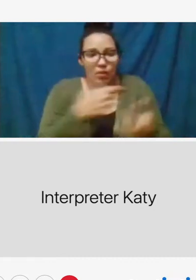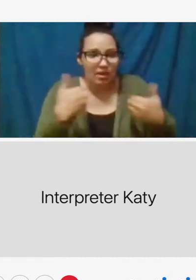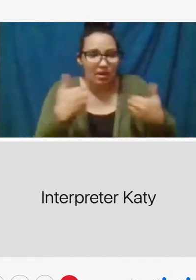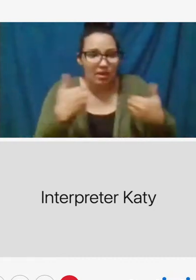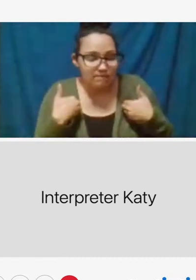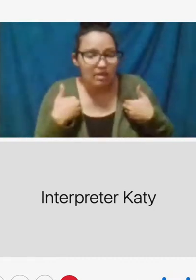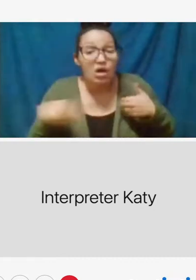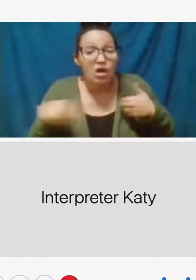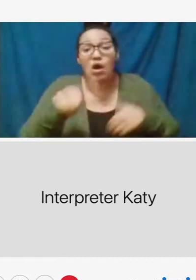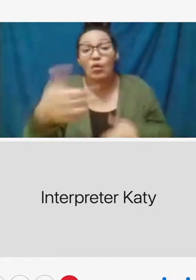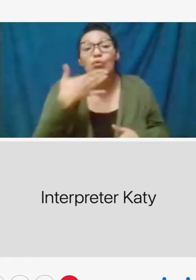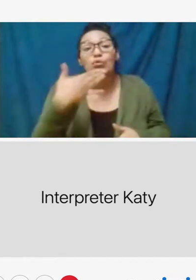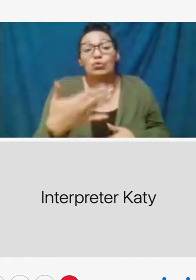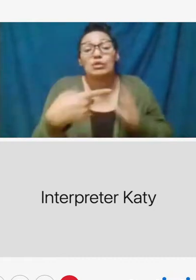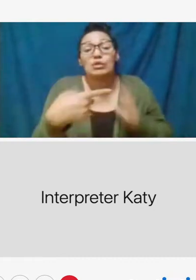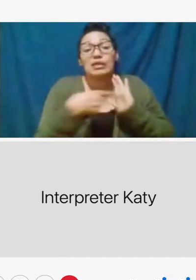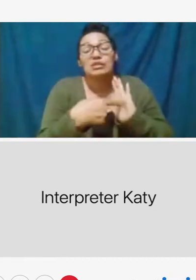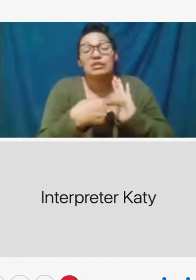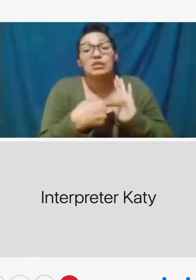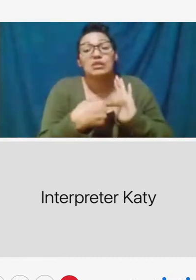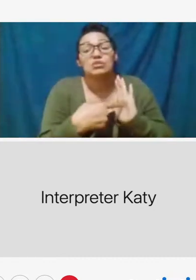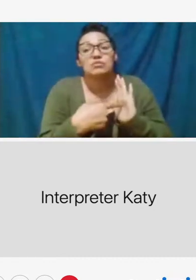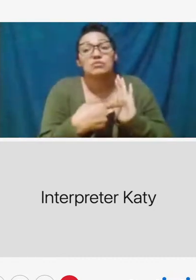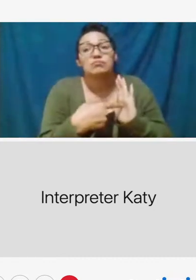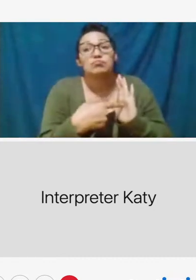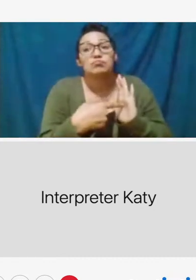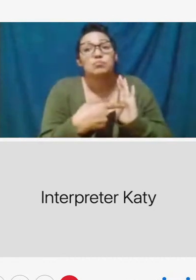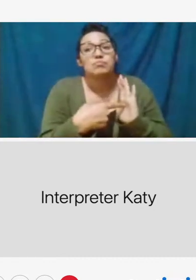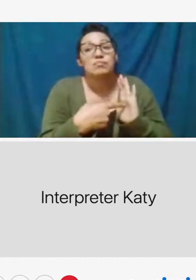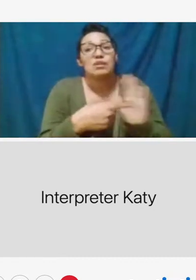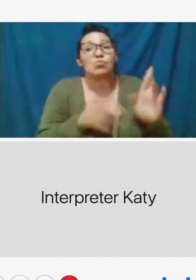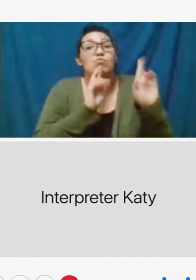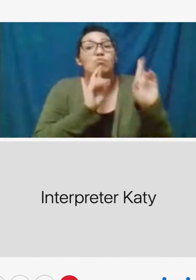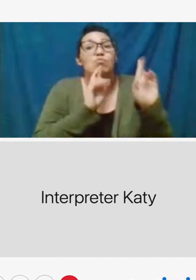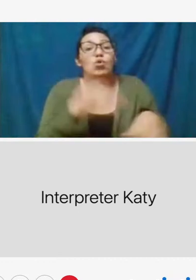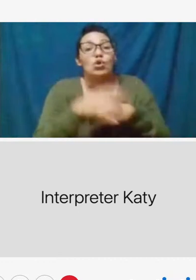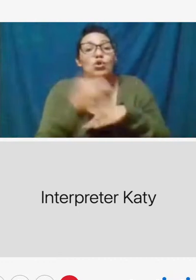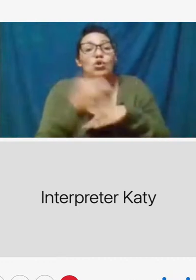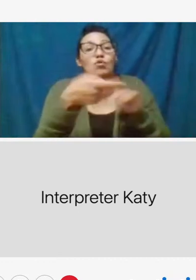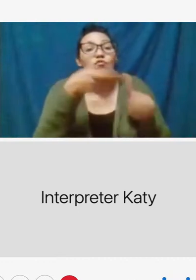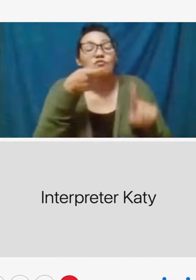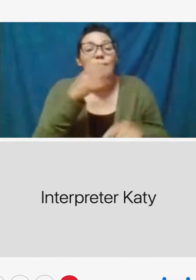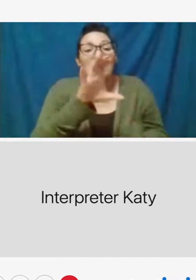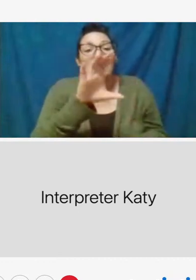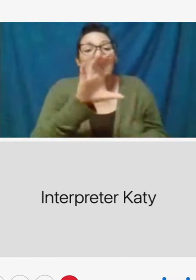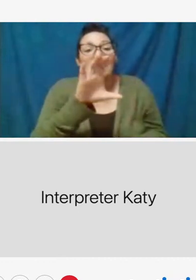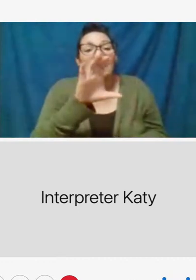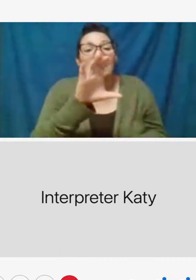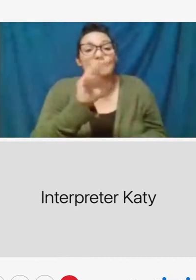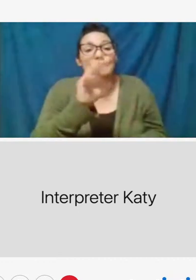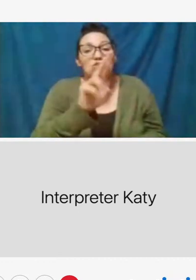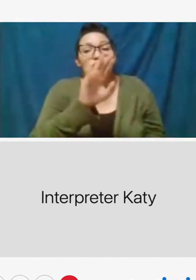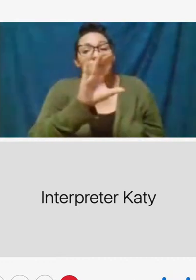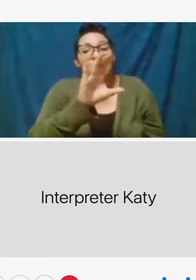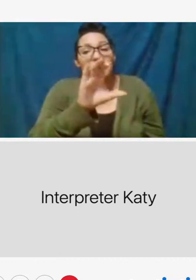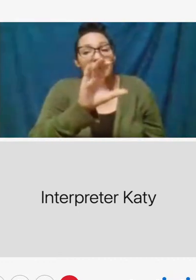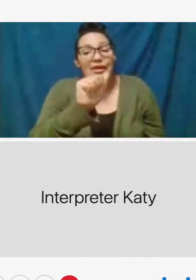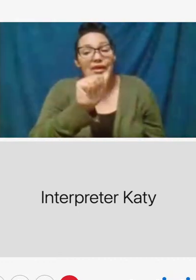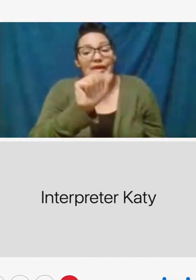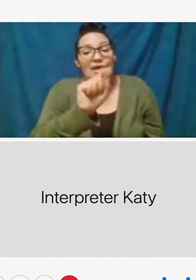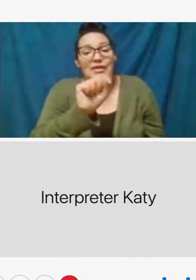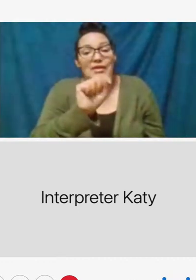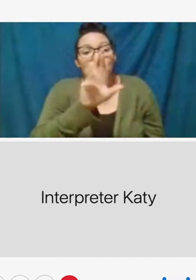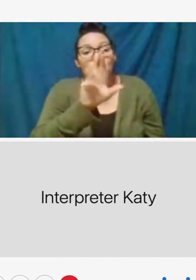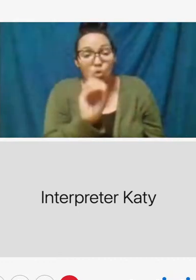was uh uh one a report earlier by Mr costro uh having a Department of Behavioral